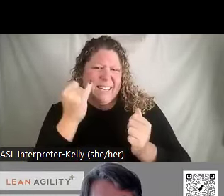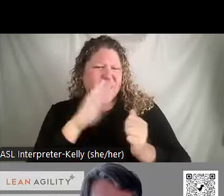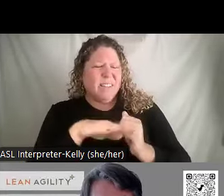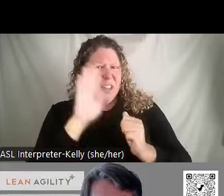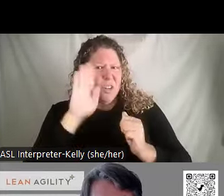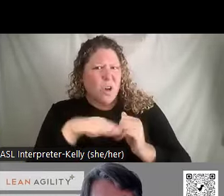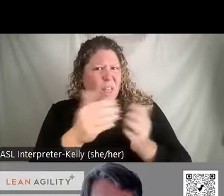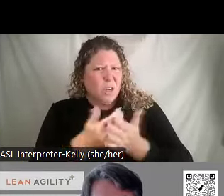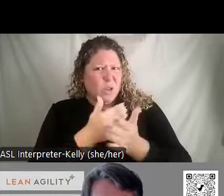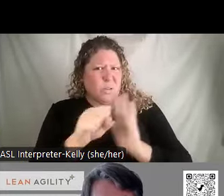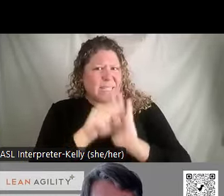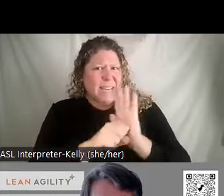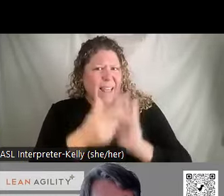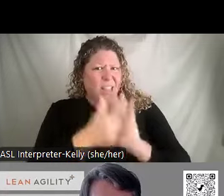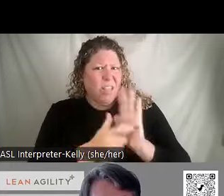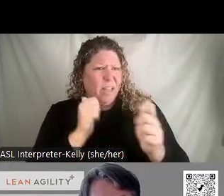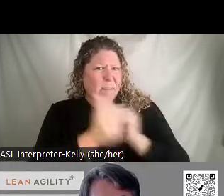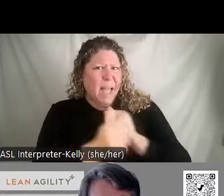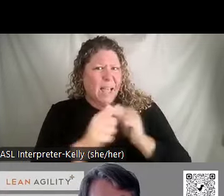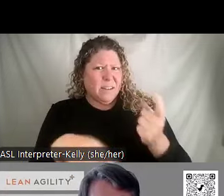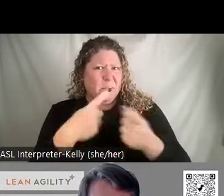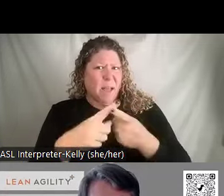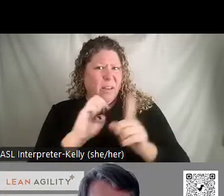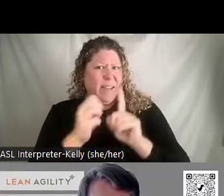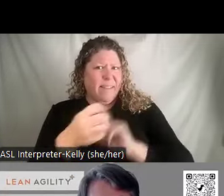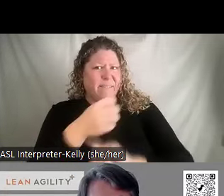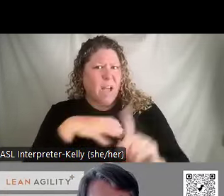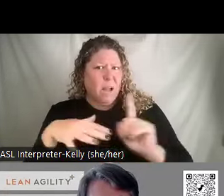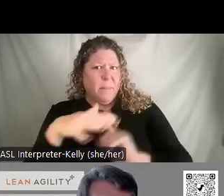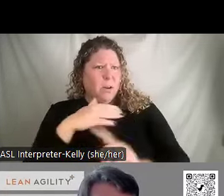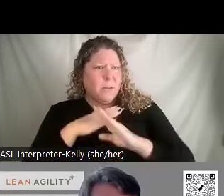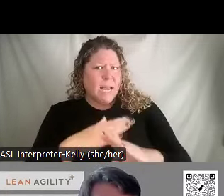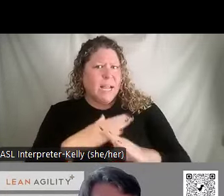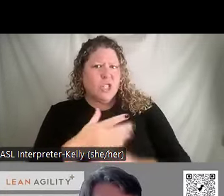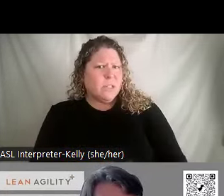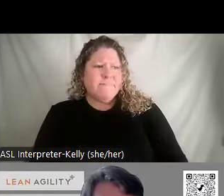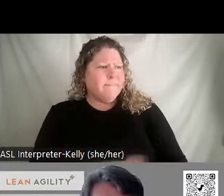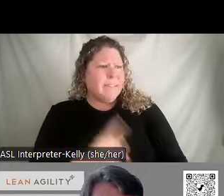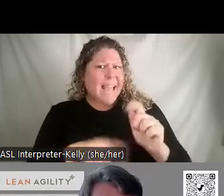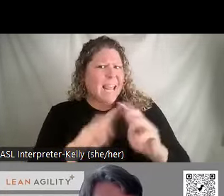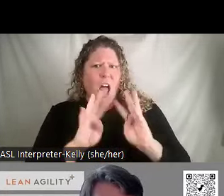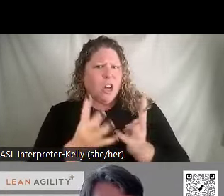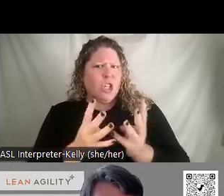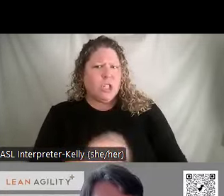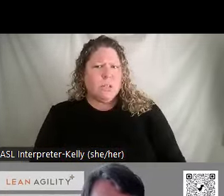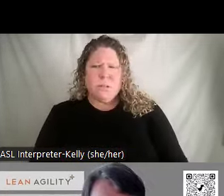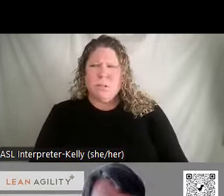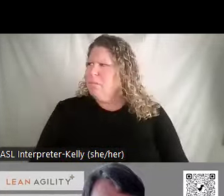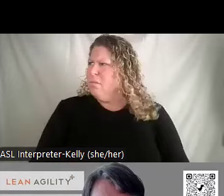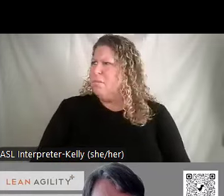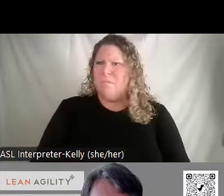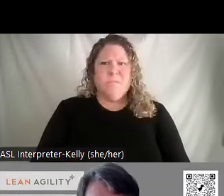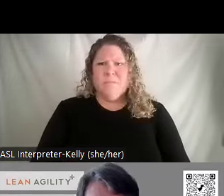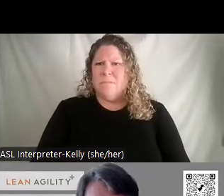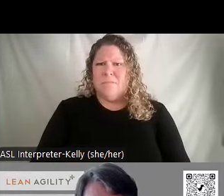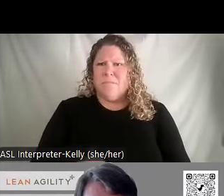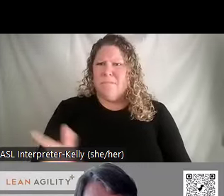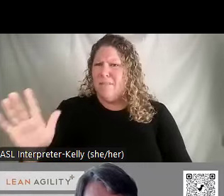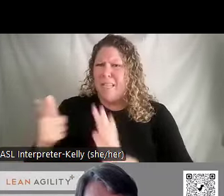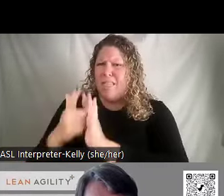just passed on environmental protection. I don't think we can do the huddle. And nobody understands the connection between this law and